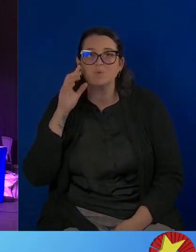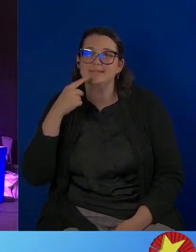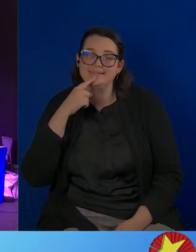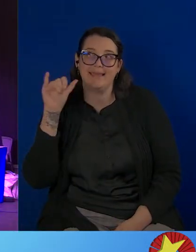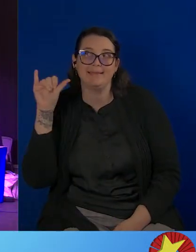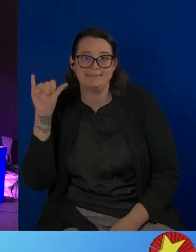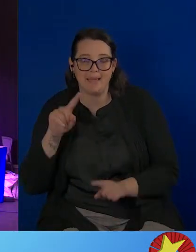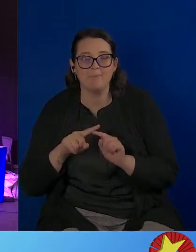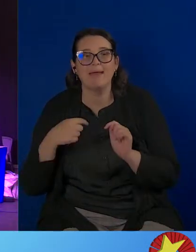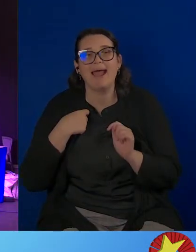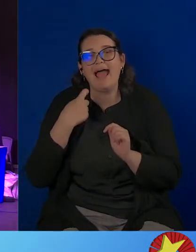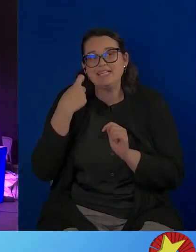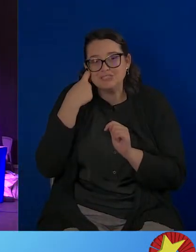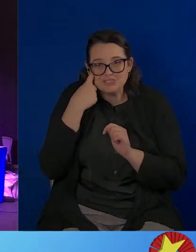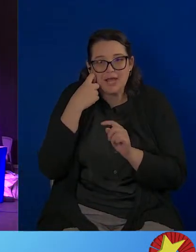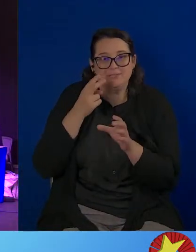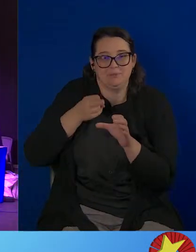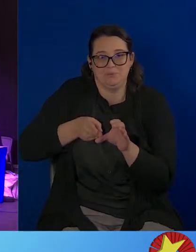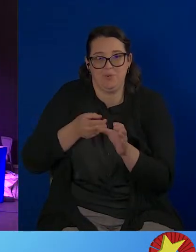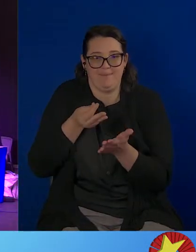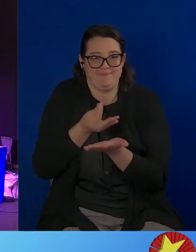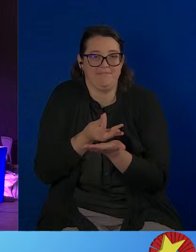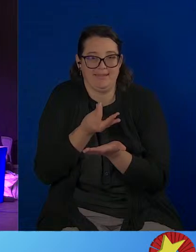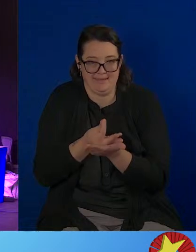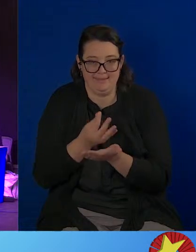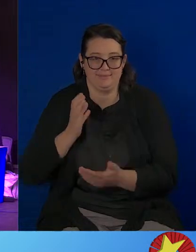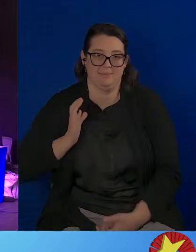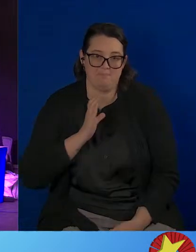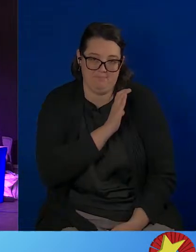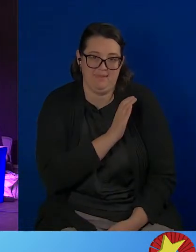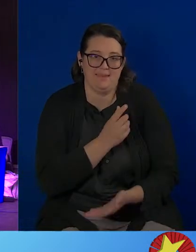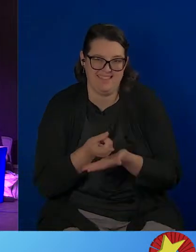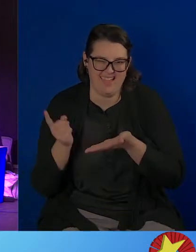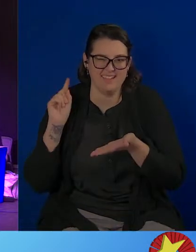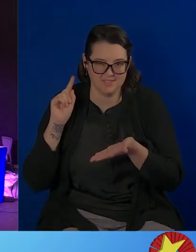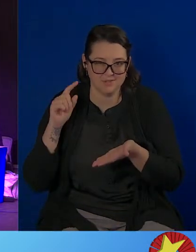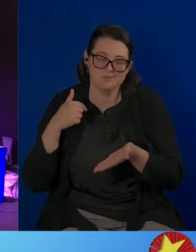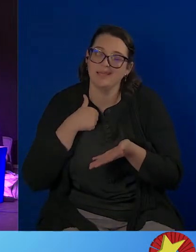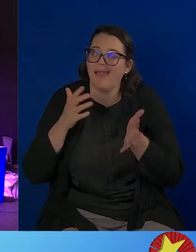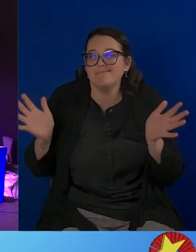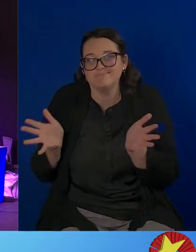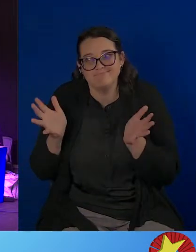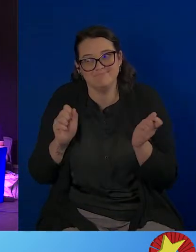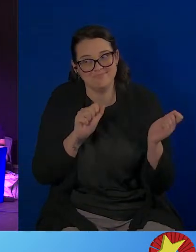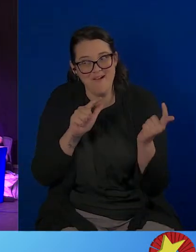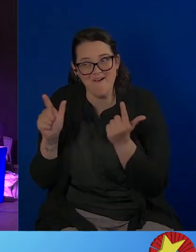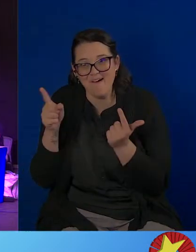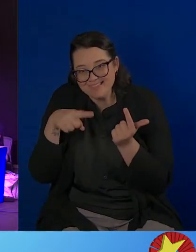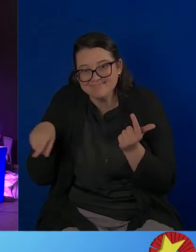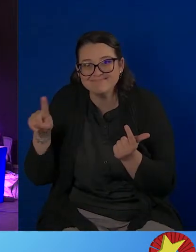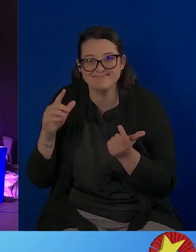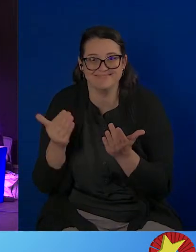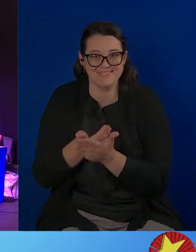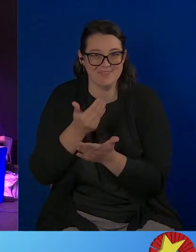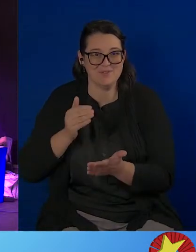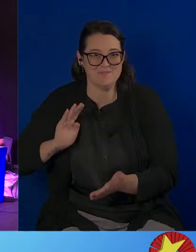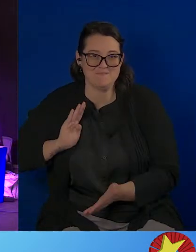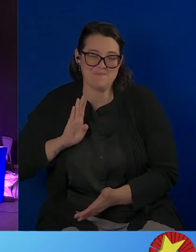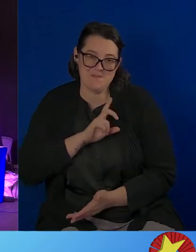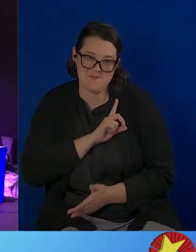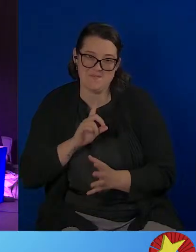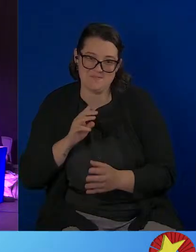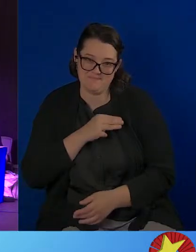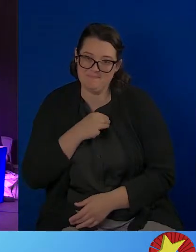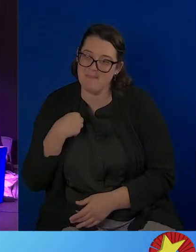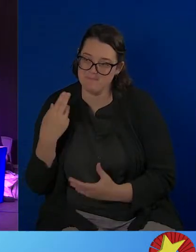finance committee last week, and I would encourage all of our new board members to come to our finance committee. It was